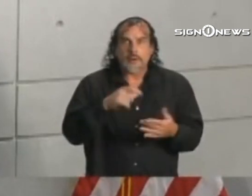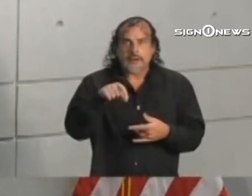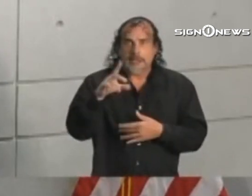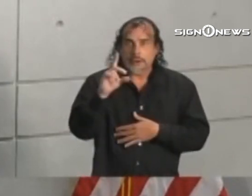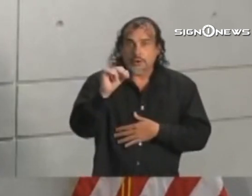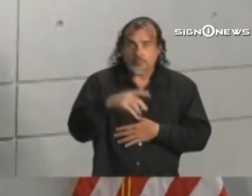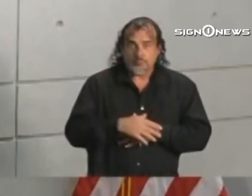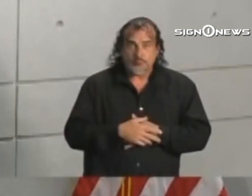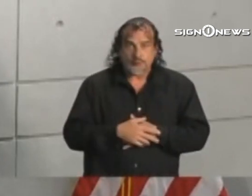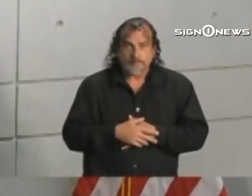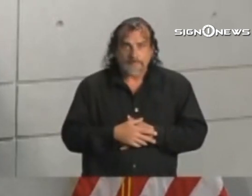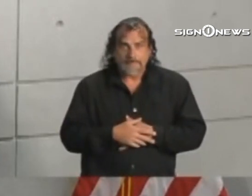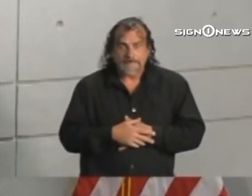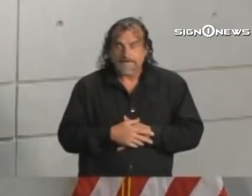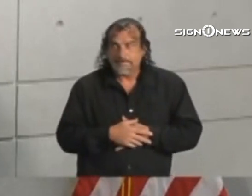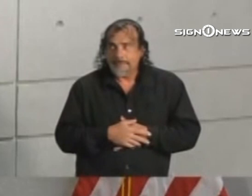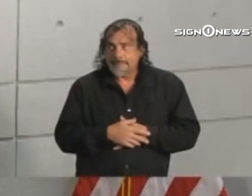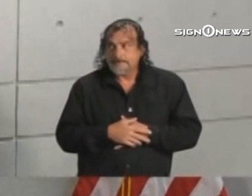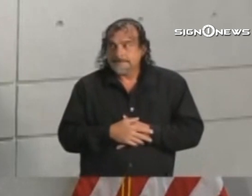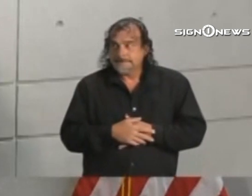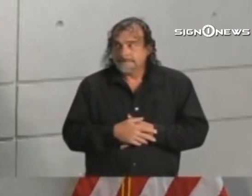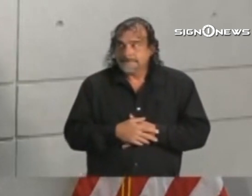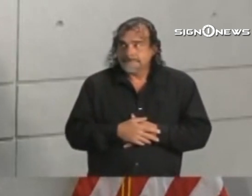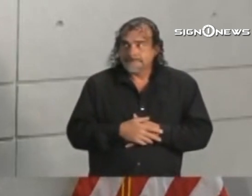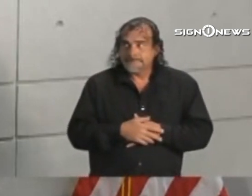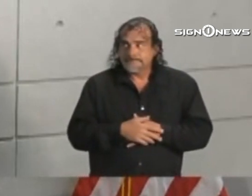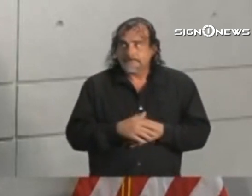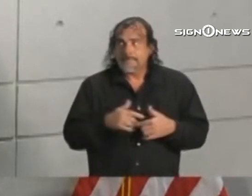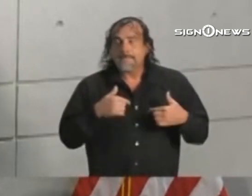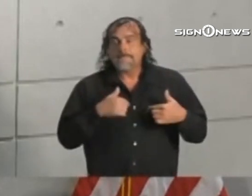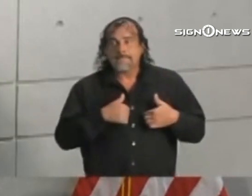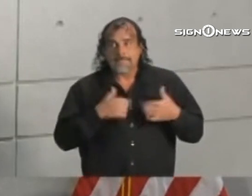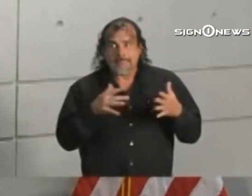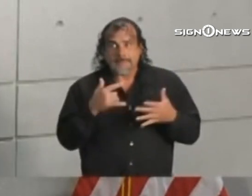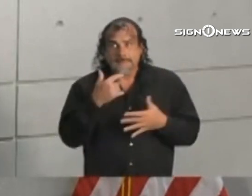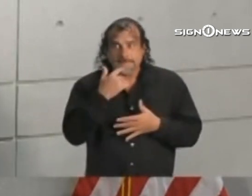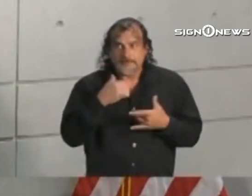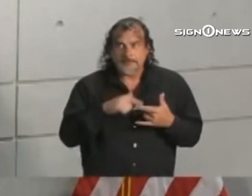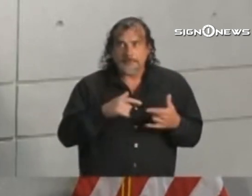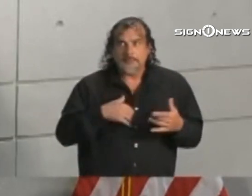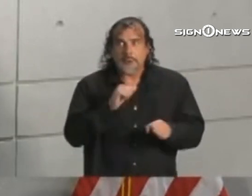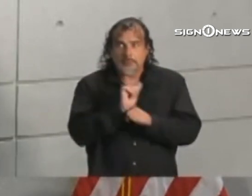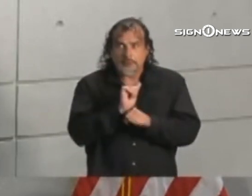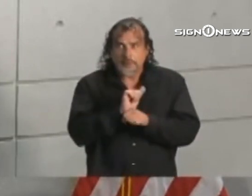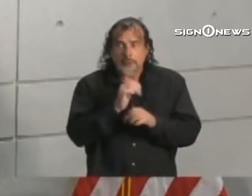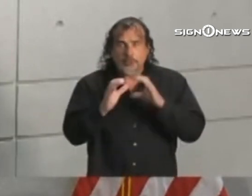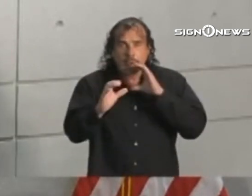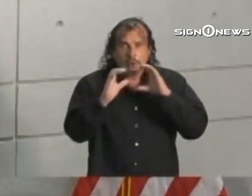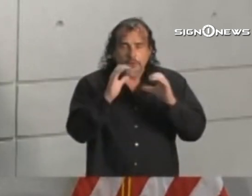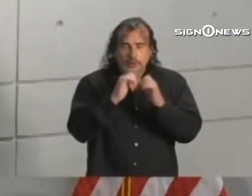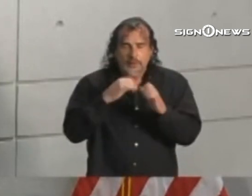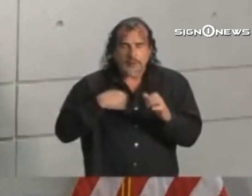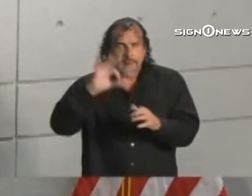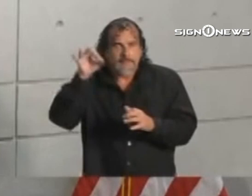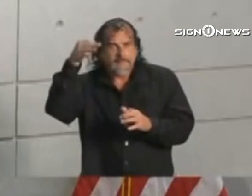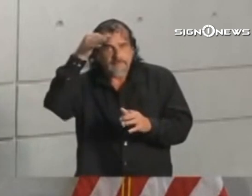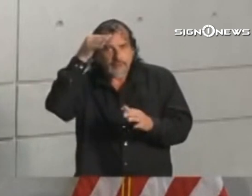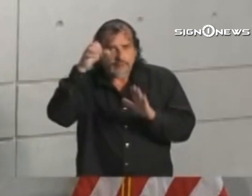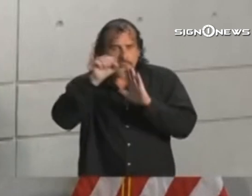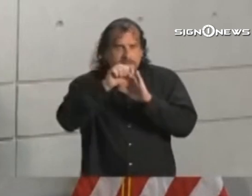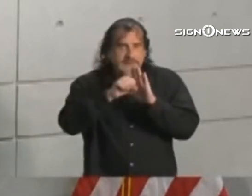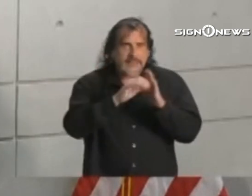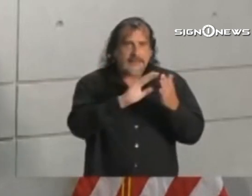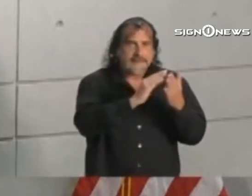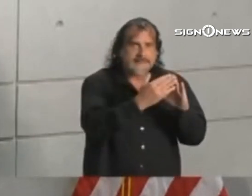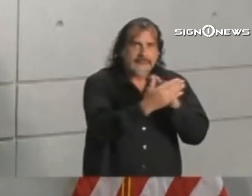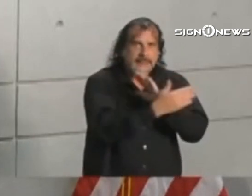to come. As I mentioned earlier, we have been working and communicating closely with our federal, state, and local partners.